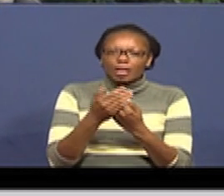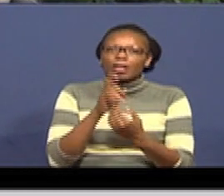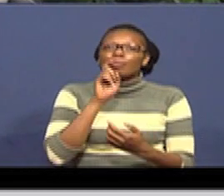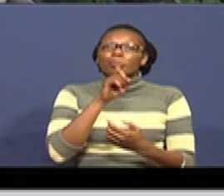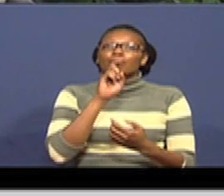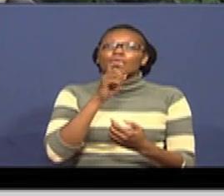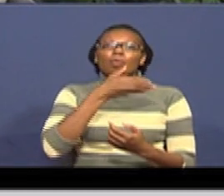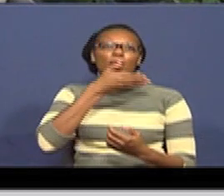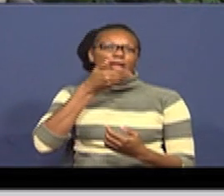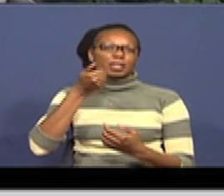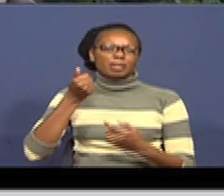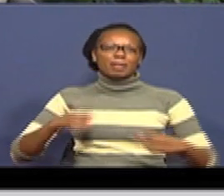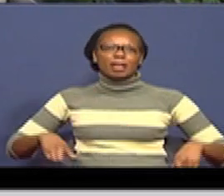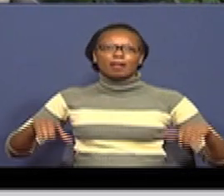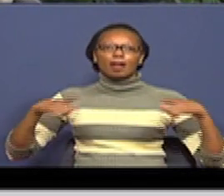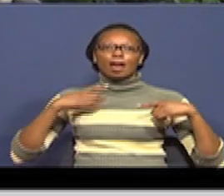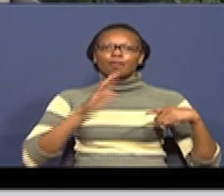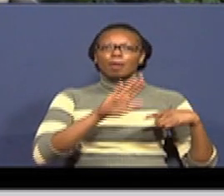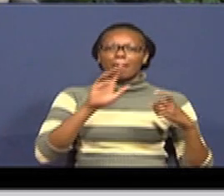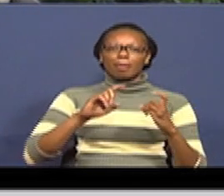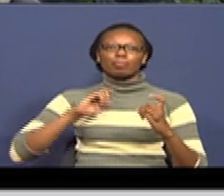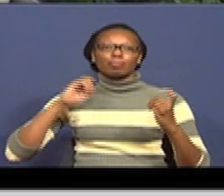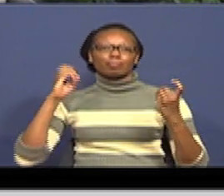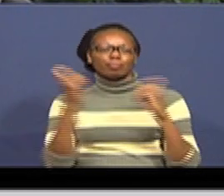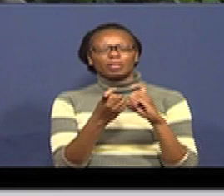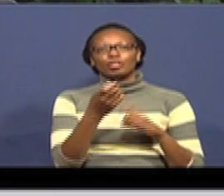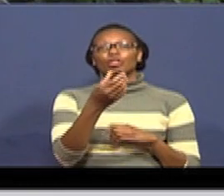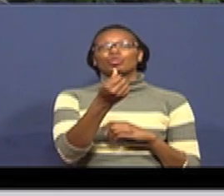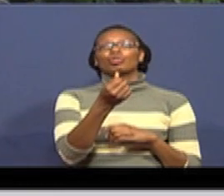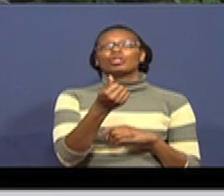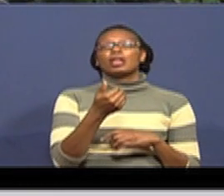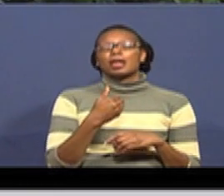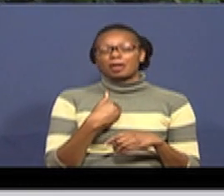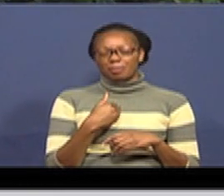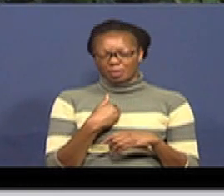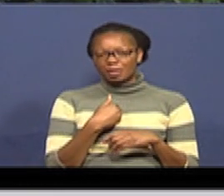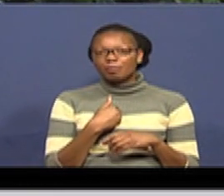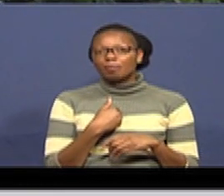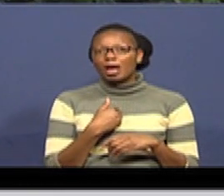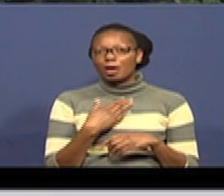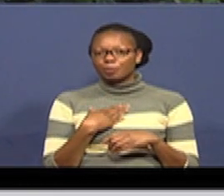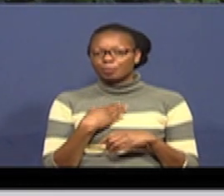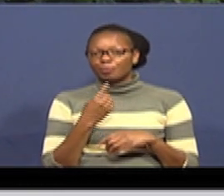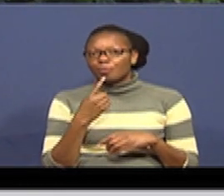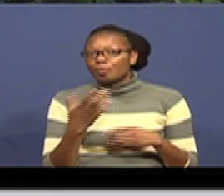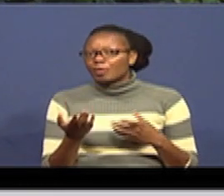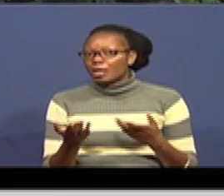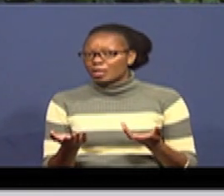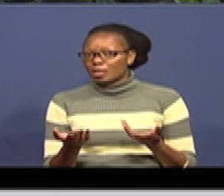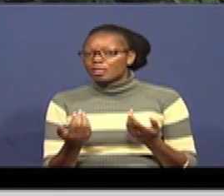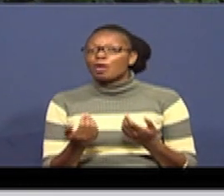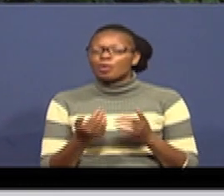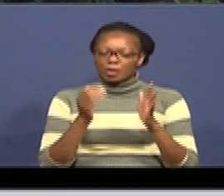they care of some chicks, I think it's better for that farmer's life